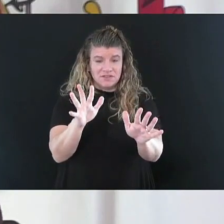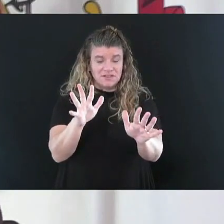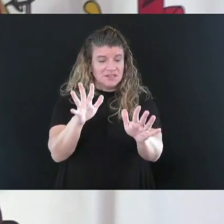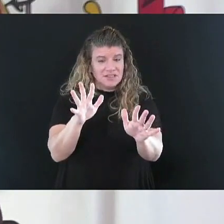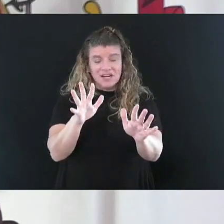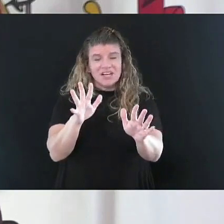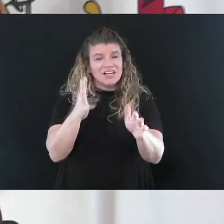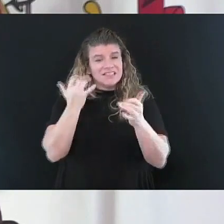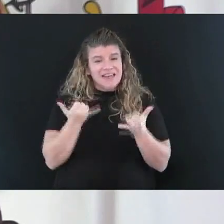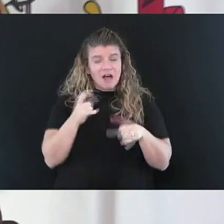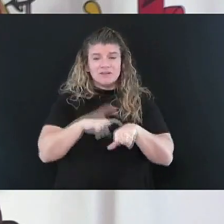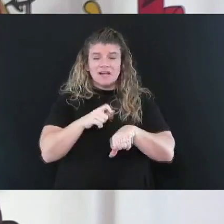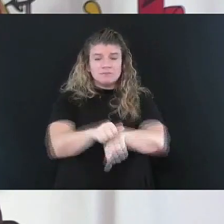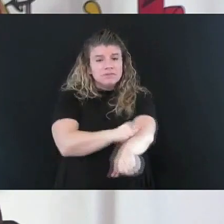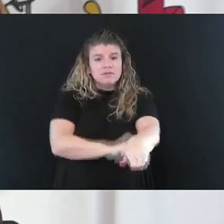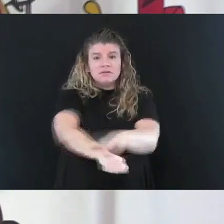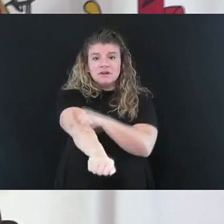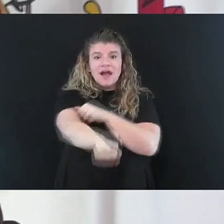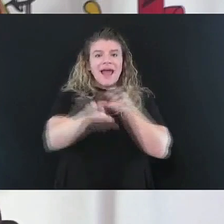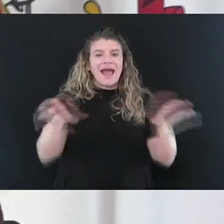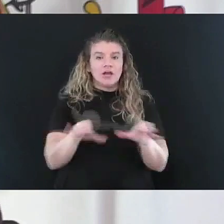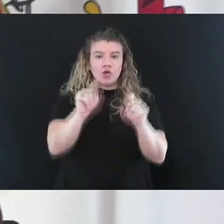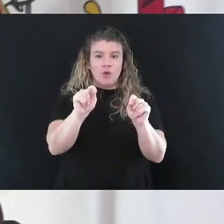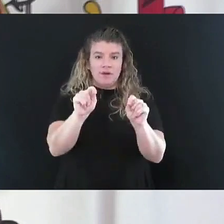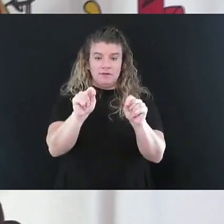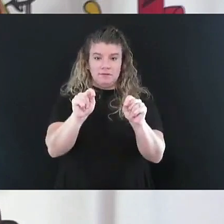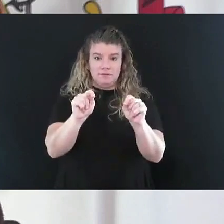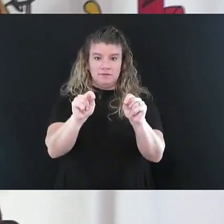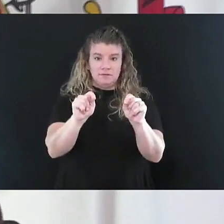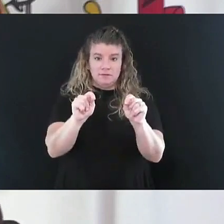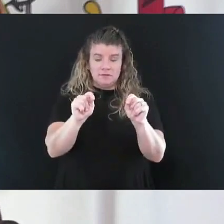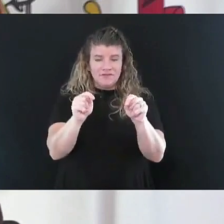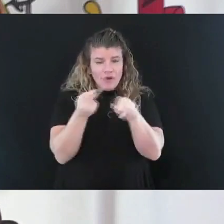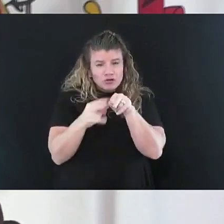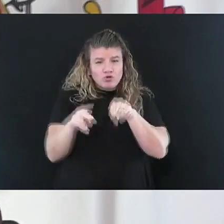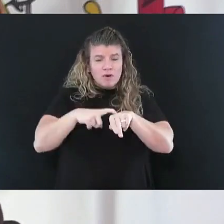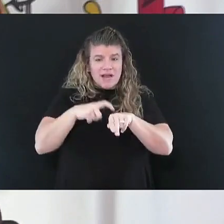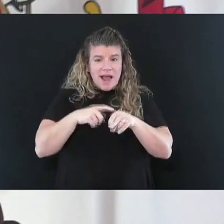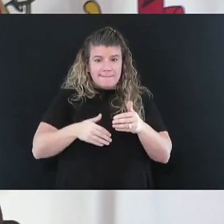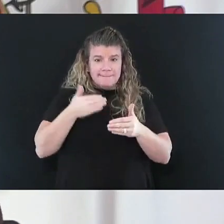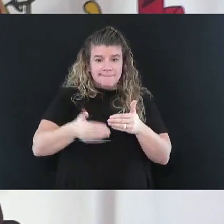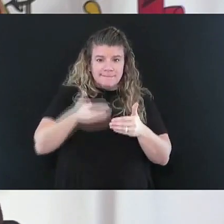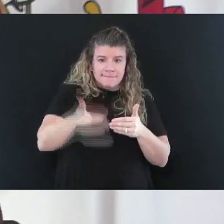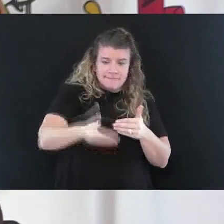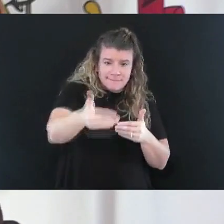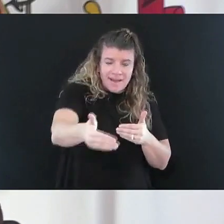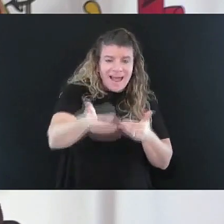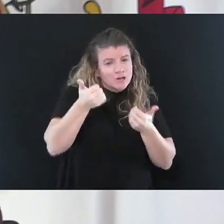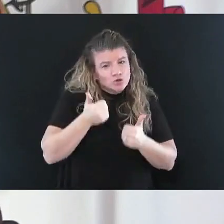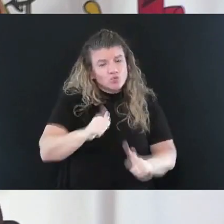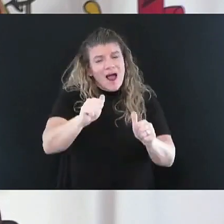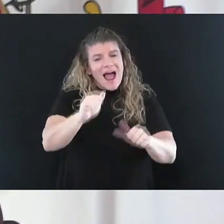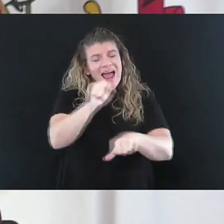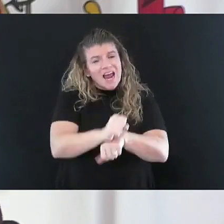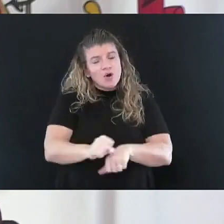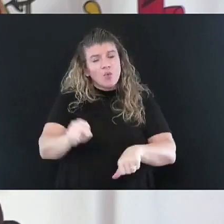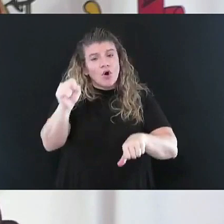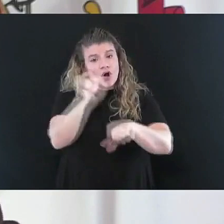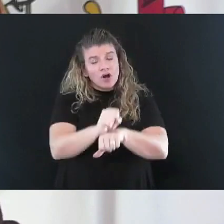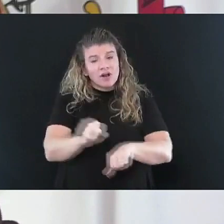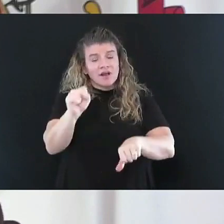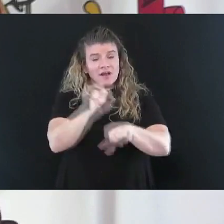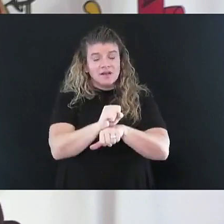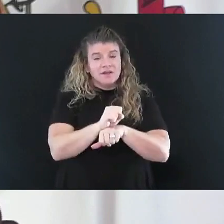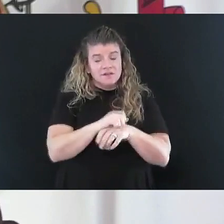Just buckle up just for a little while, West Virginia, and really try hard. And all the sympathy